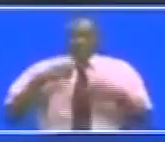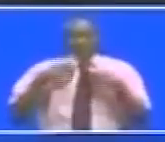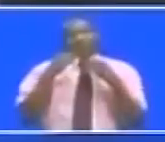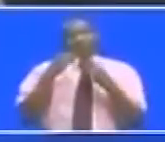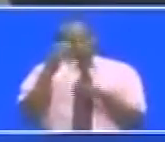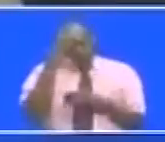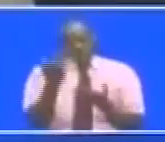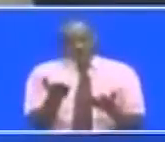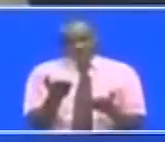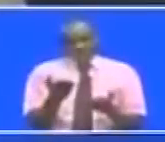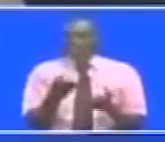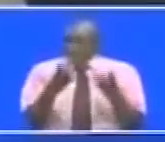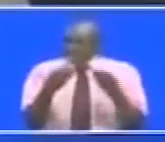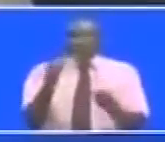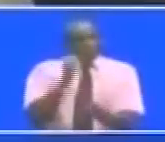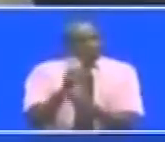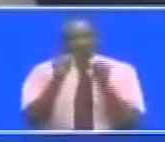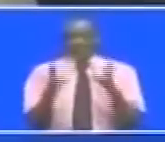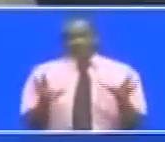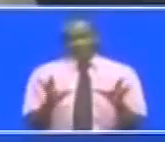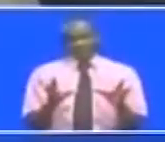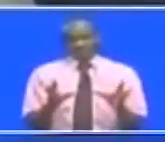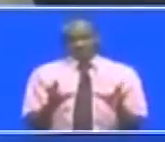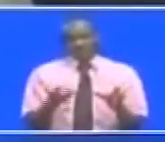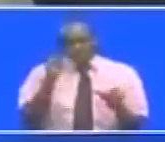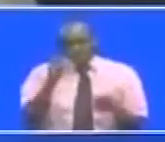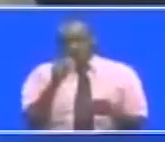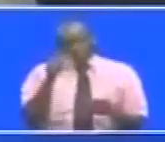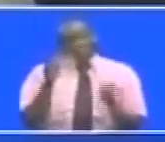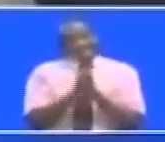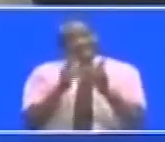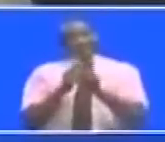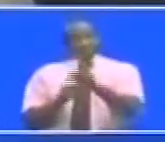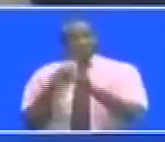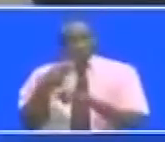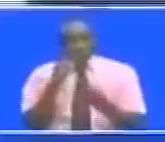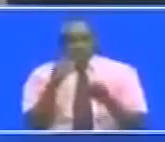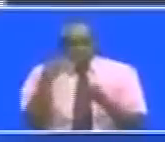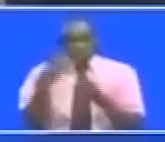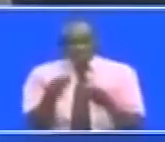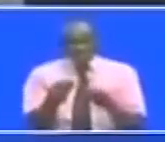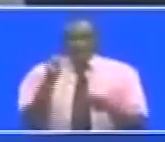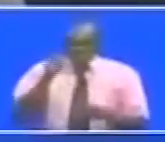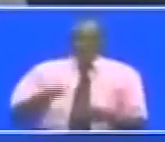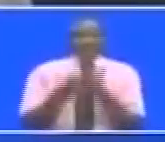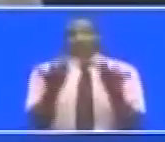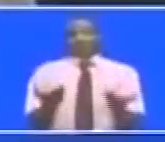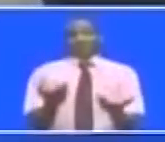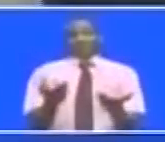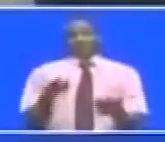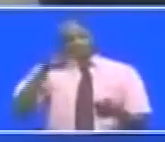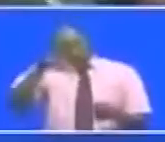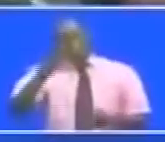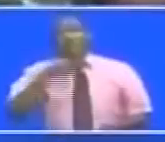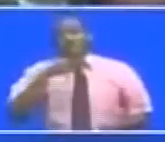for. Because it's not an easy job to confirm some thug with an AK-47. Because two things are left to happen. He